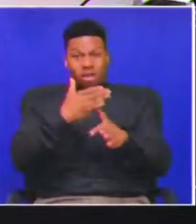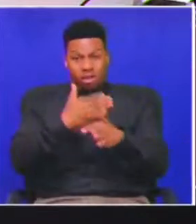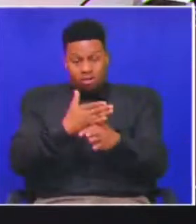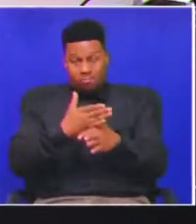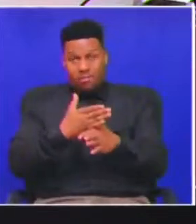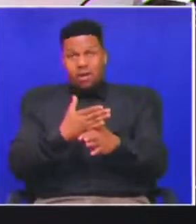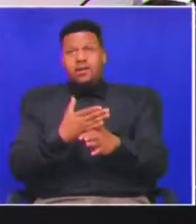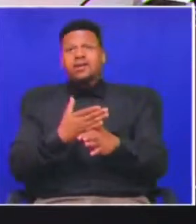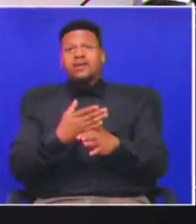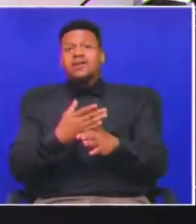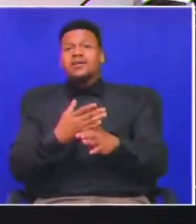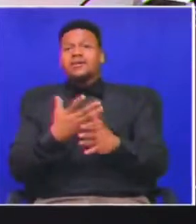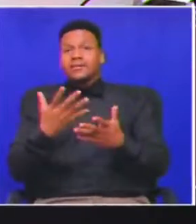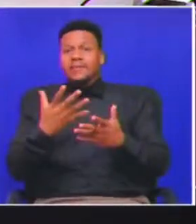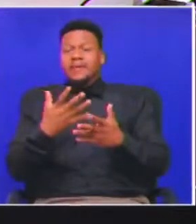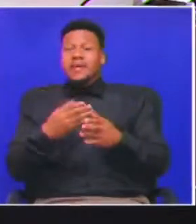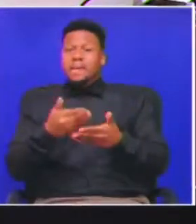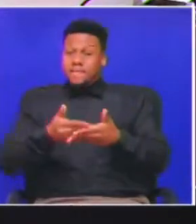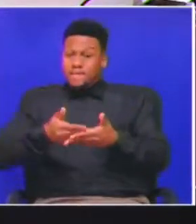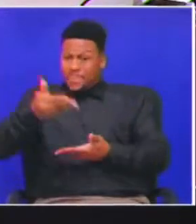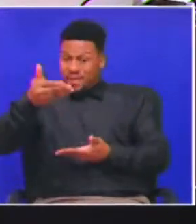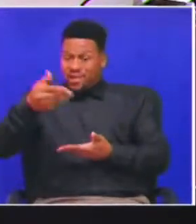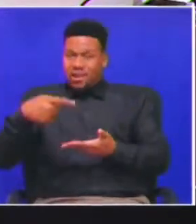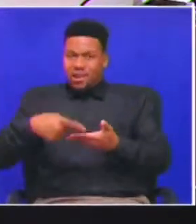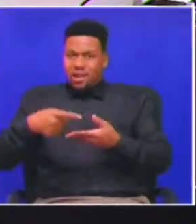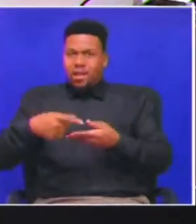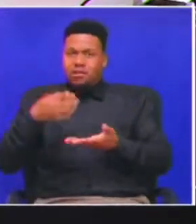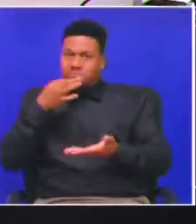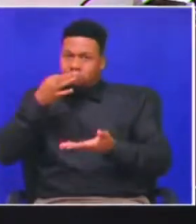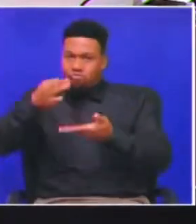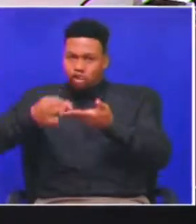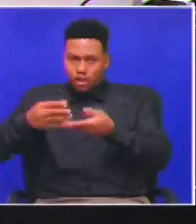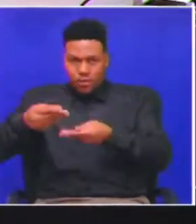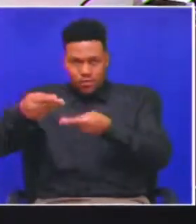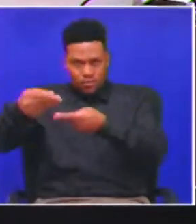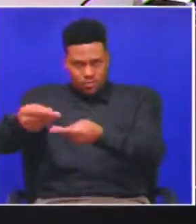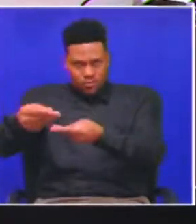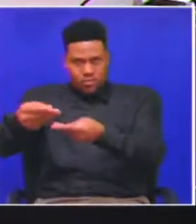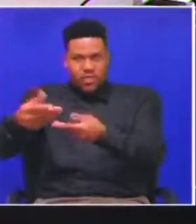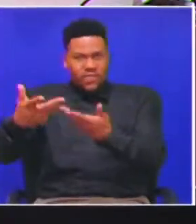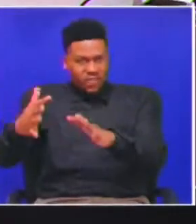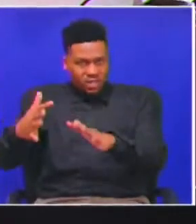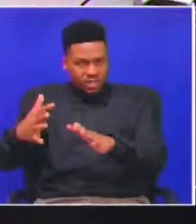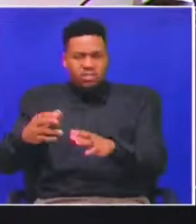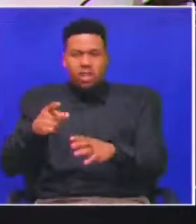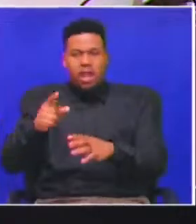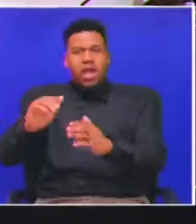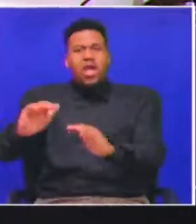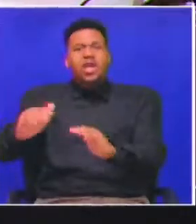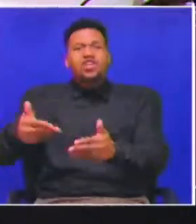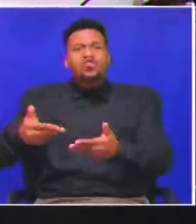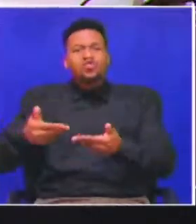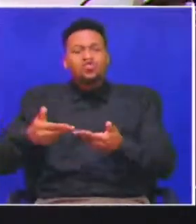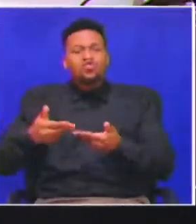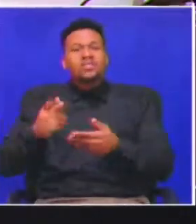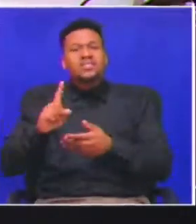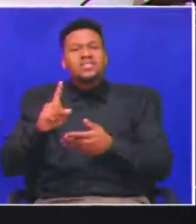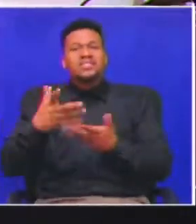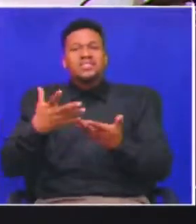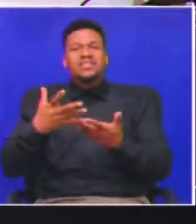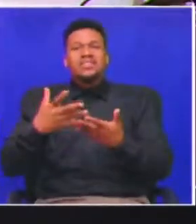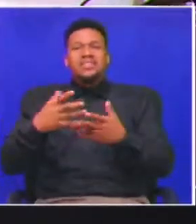Services Amendments Bill that is to introduce quotas, as it were. Now, the